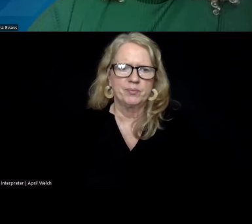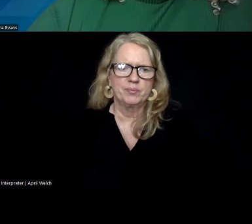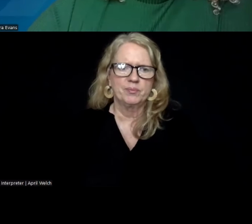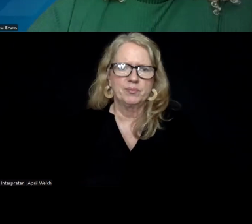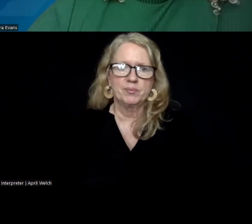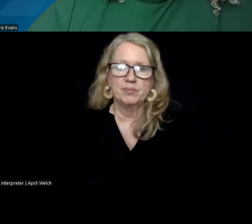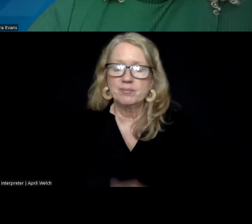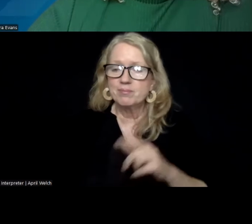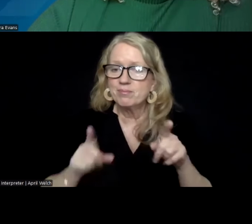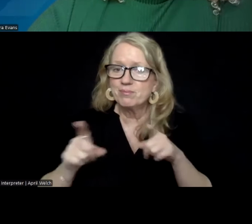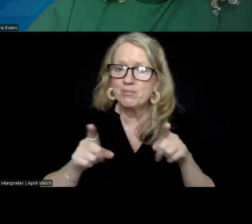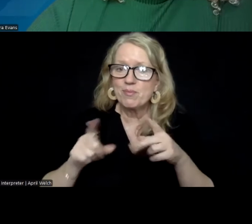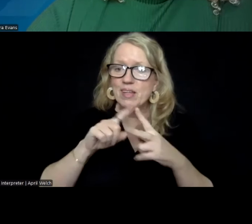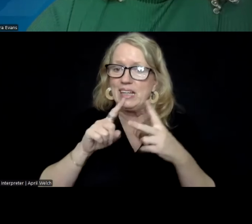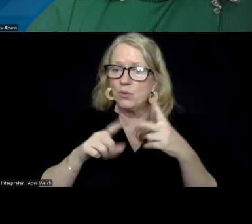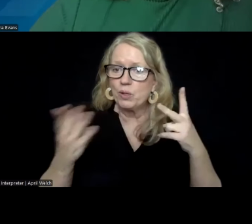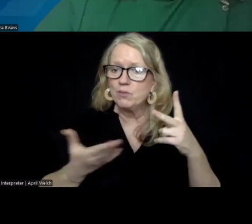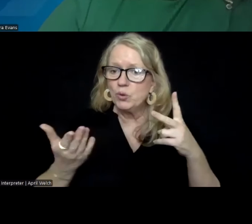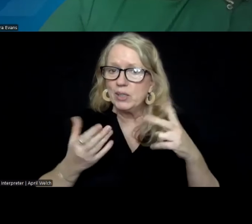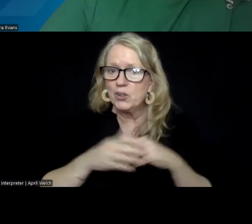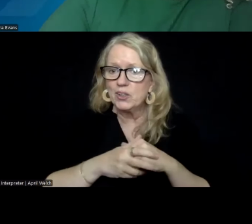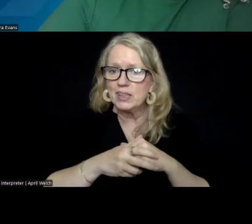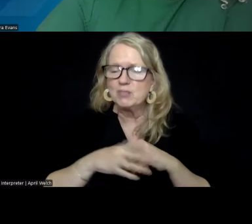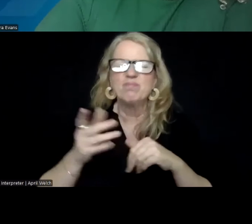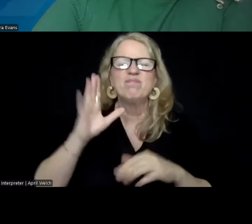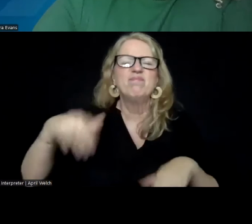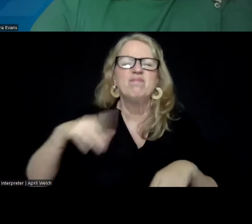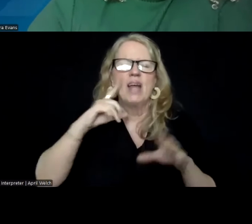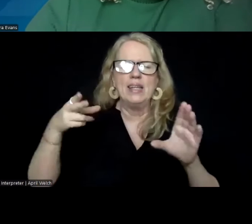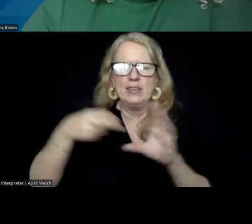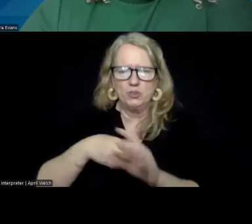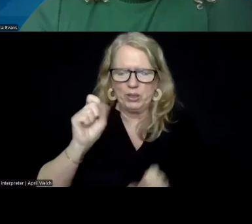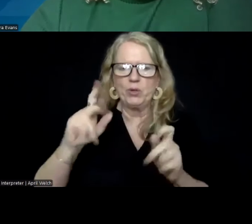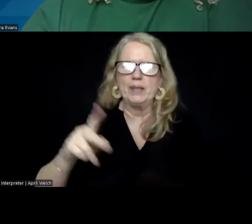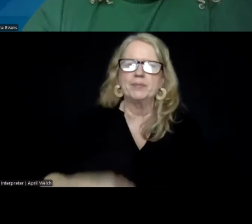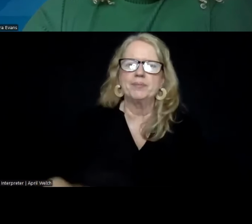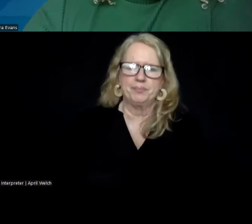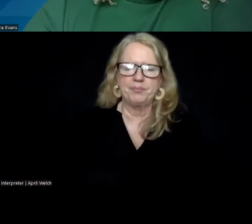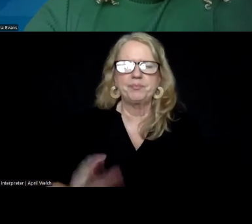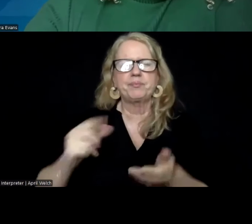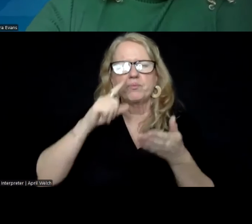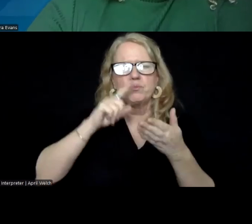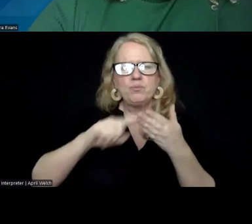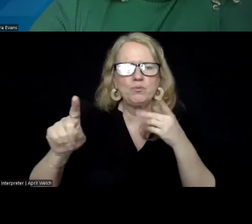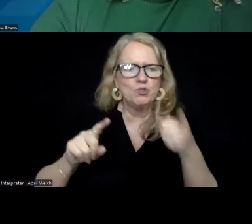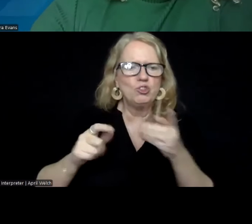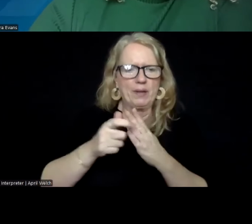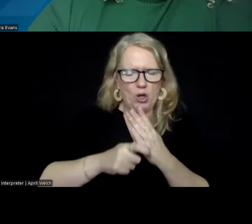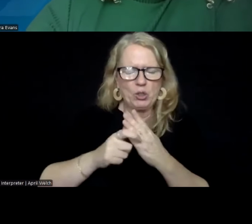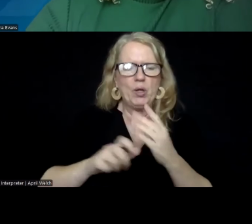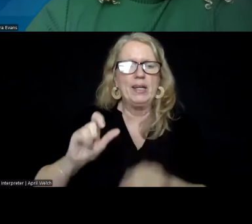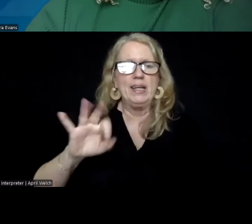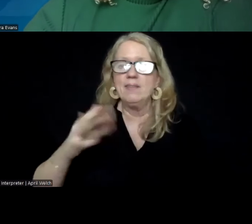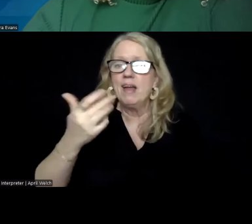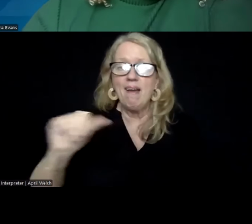Shy here. Doesn't look like she's joined us just yet, but please do check out this article. And if you do have